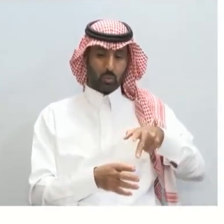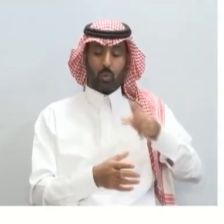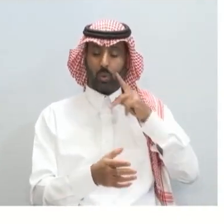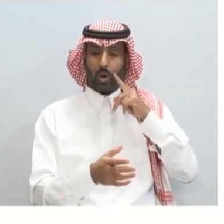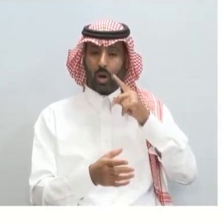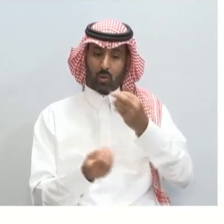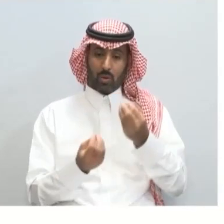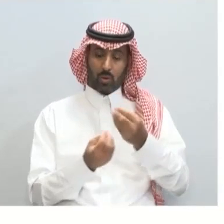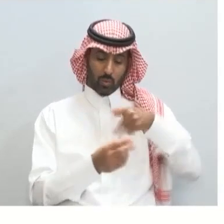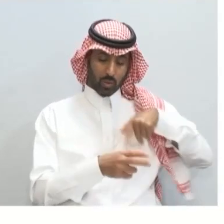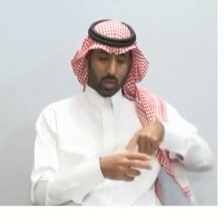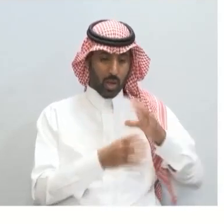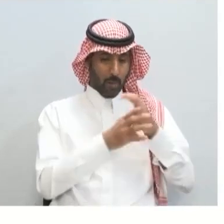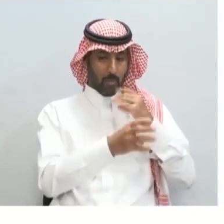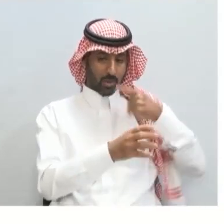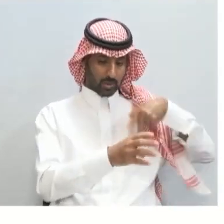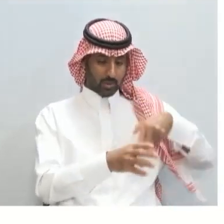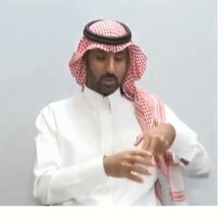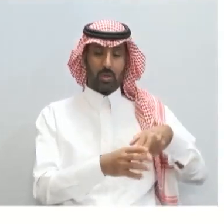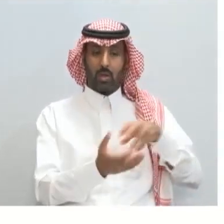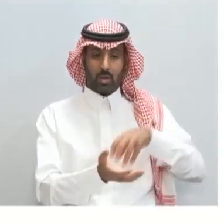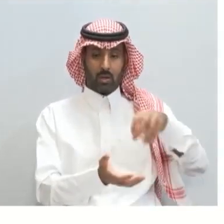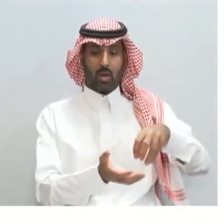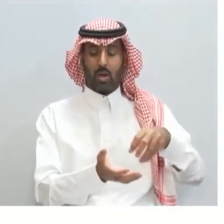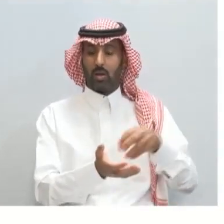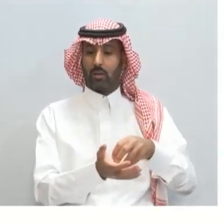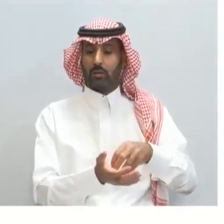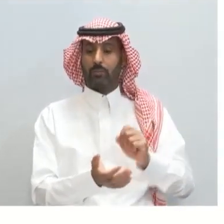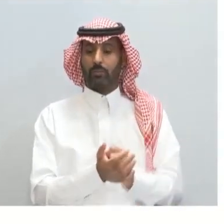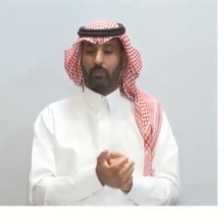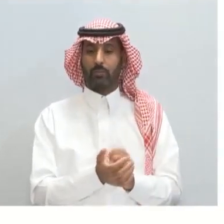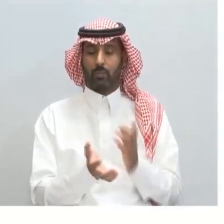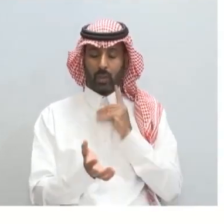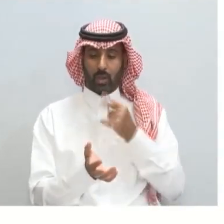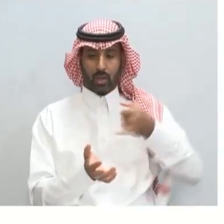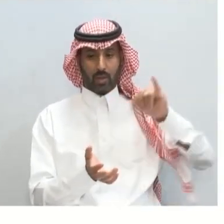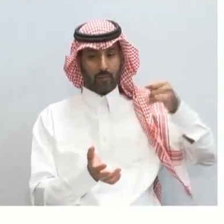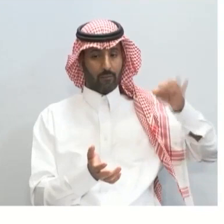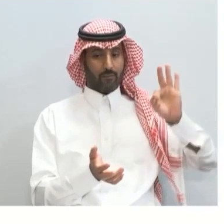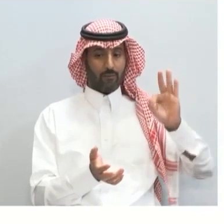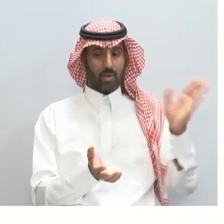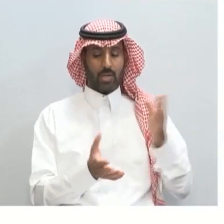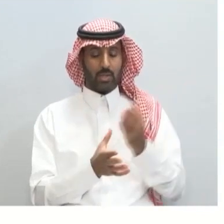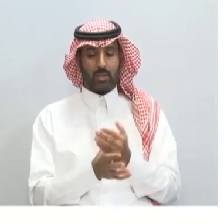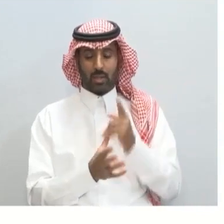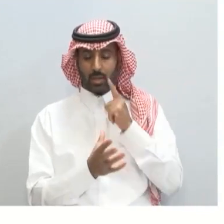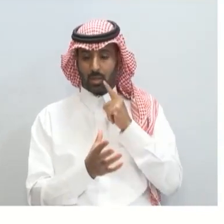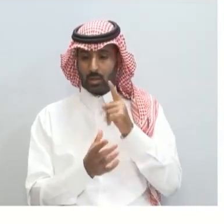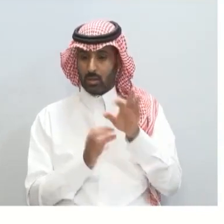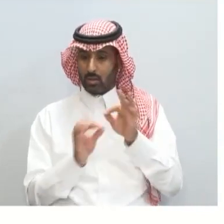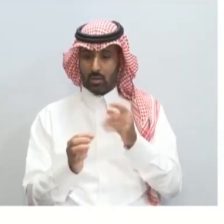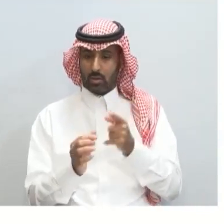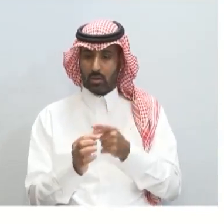take the bus I would use the bus so this is an easy sentence this is the if clause and this is the main